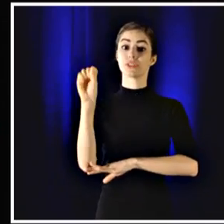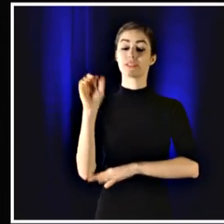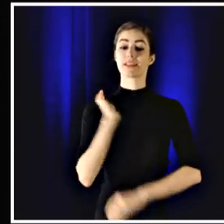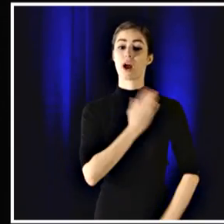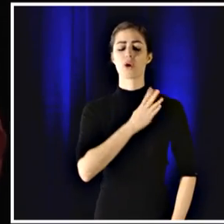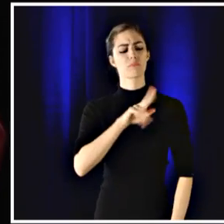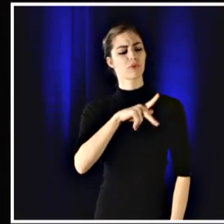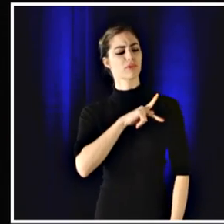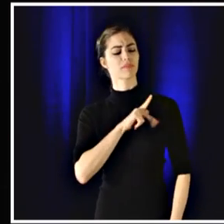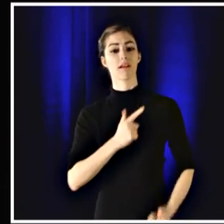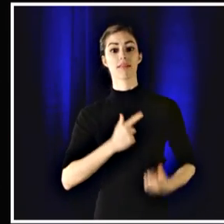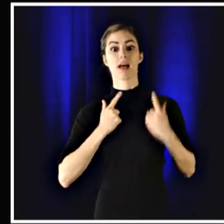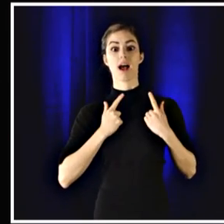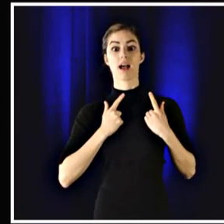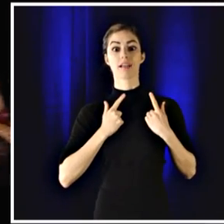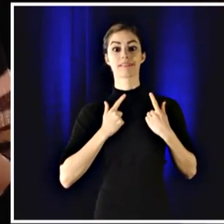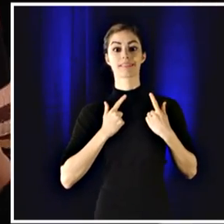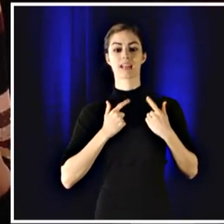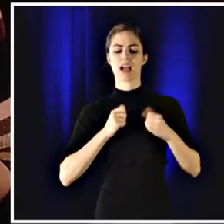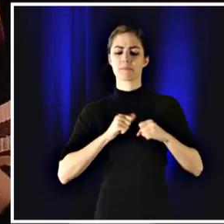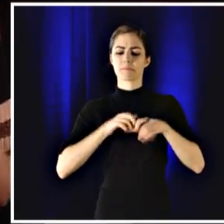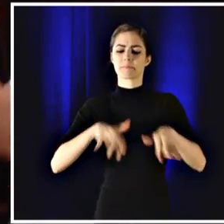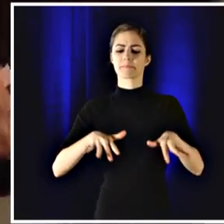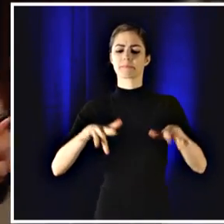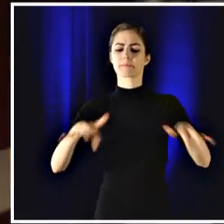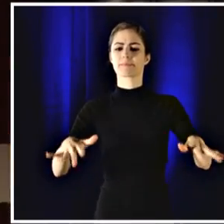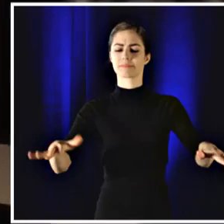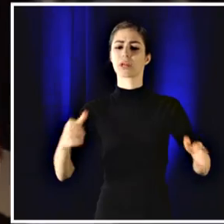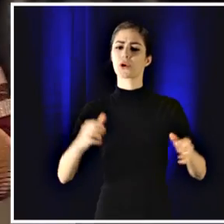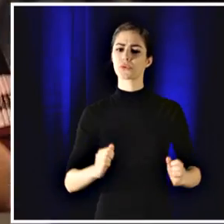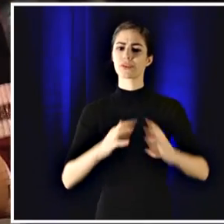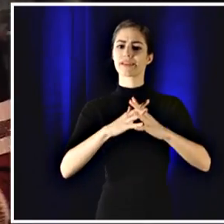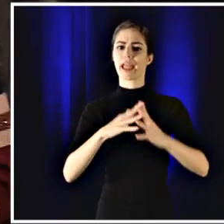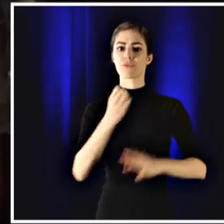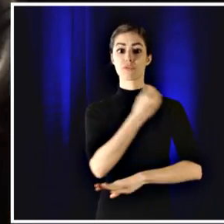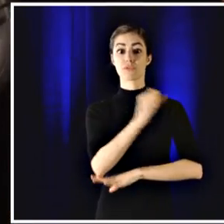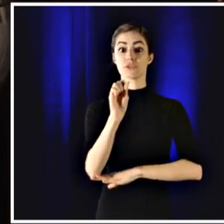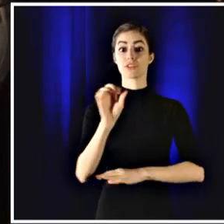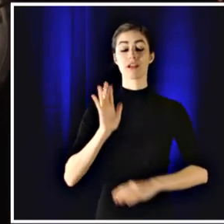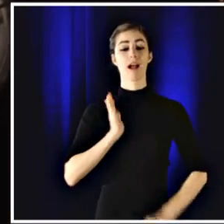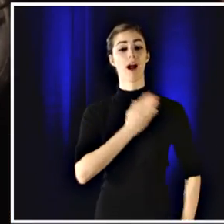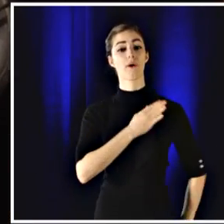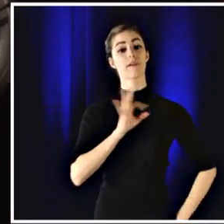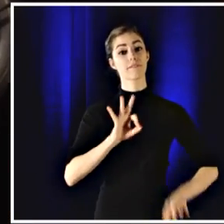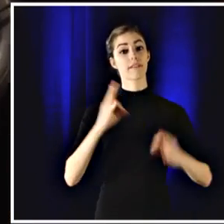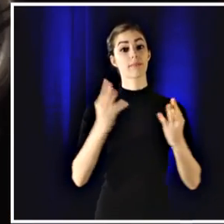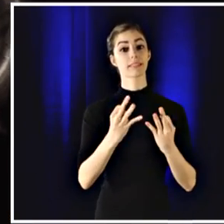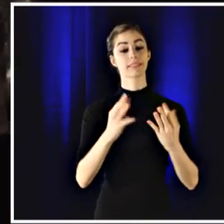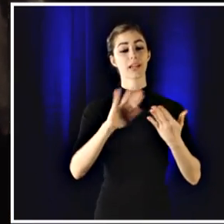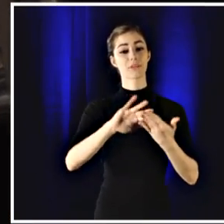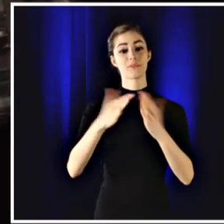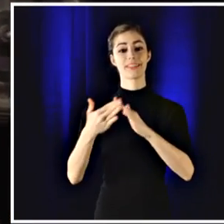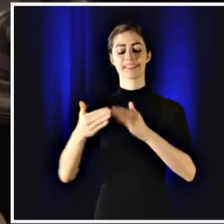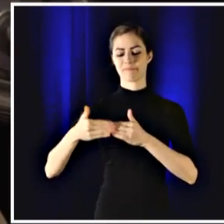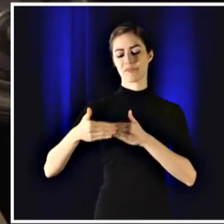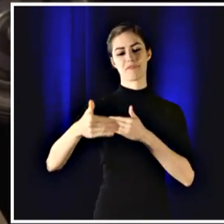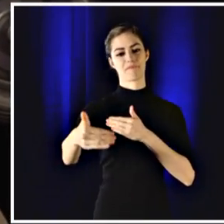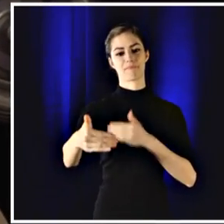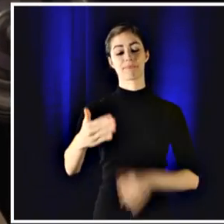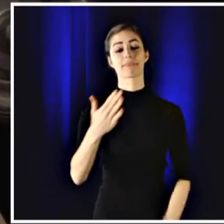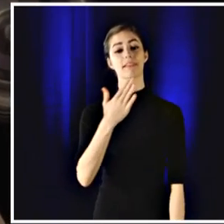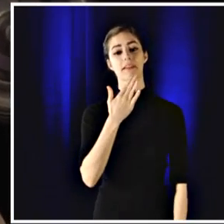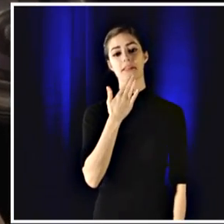then echo and create the foundation for revolutions within our families, our communities, and beyond. Thank you.